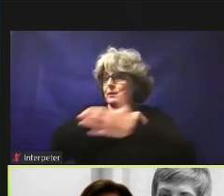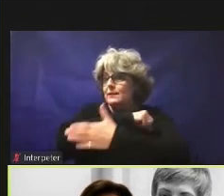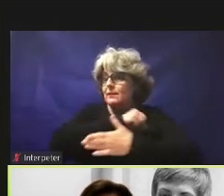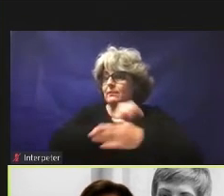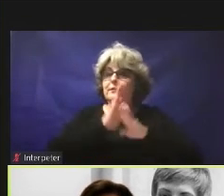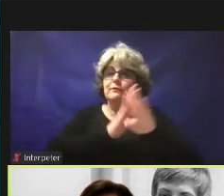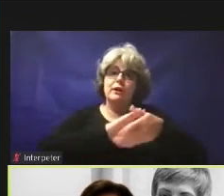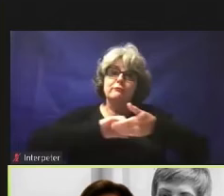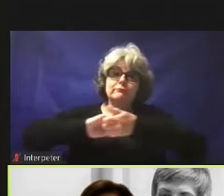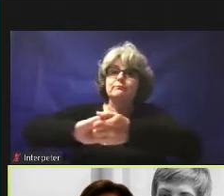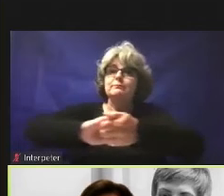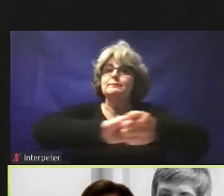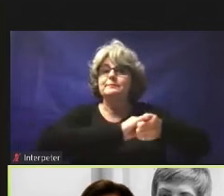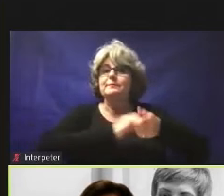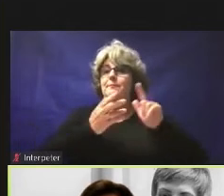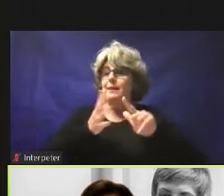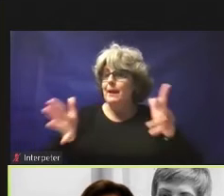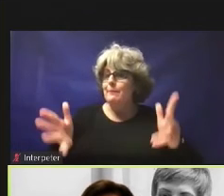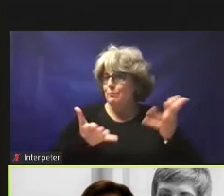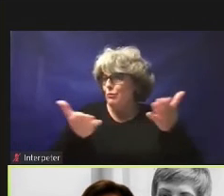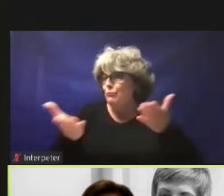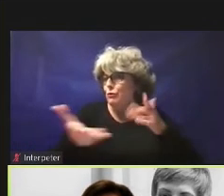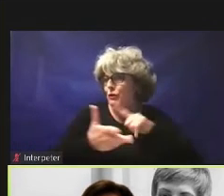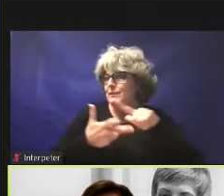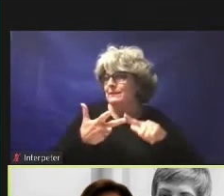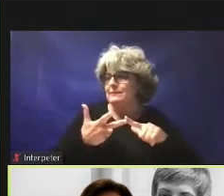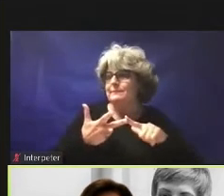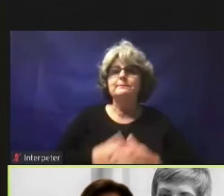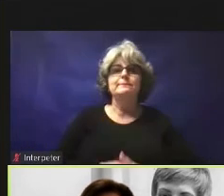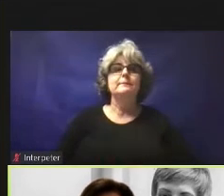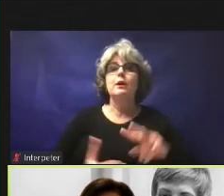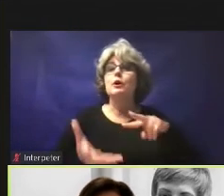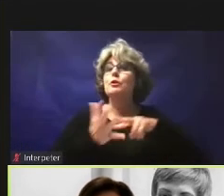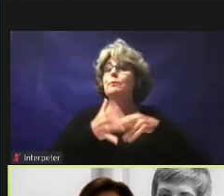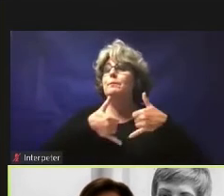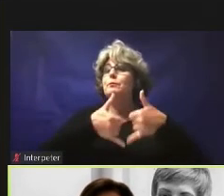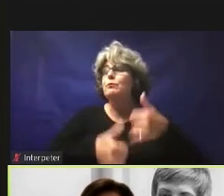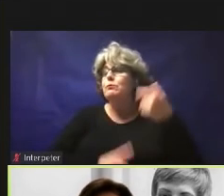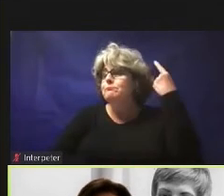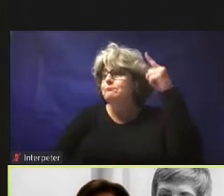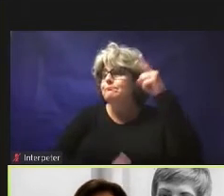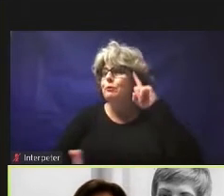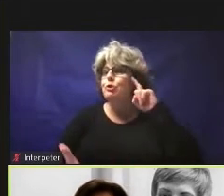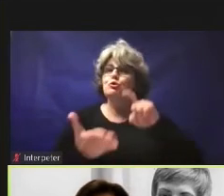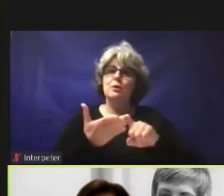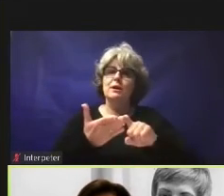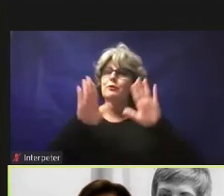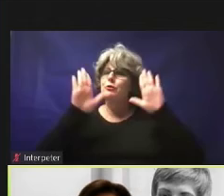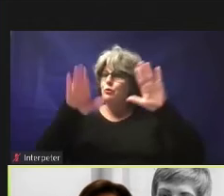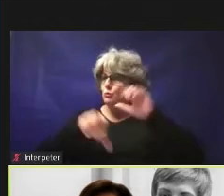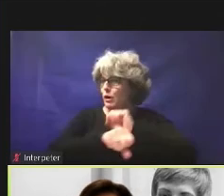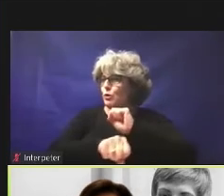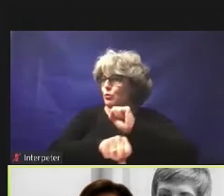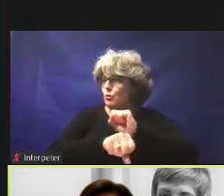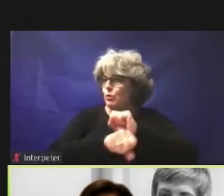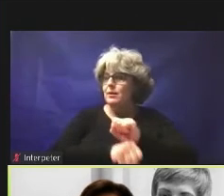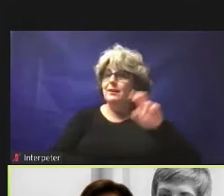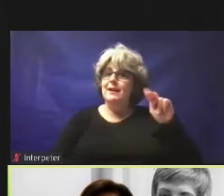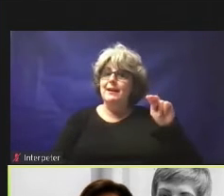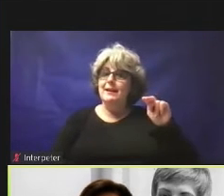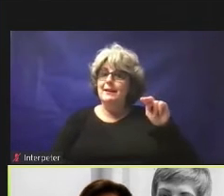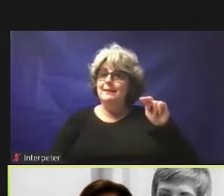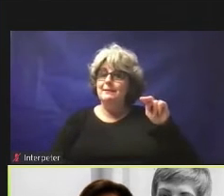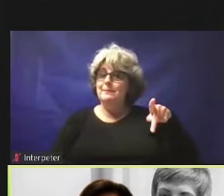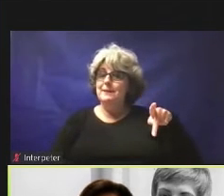group collaboration, and promote service. The purpose of the award is to recognize the great work that